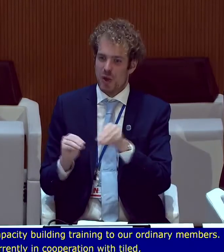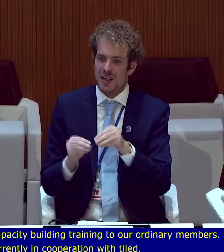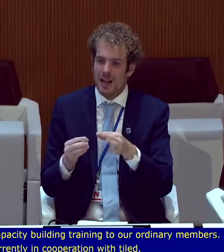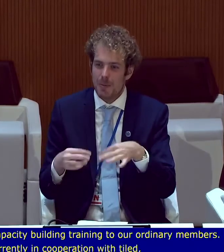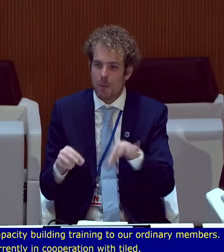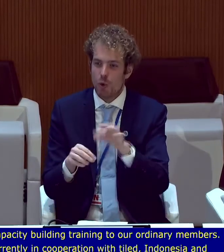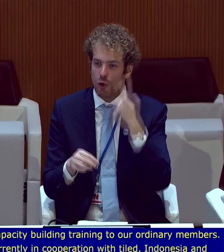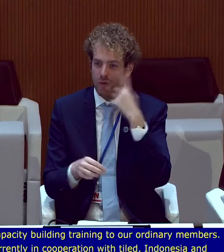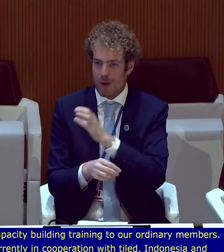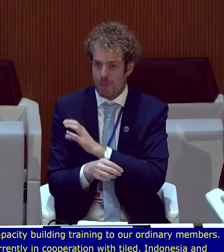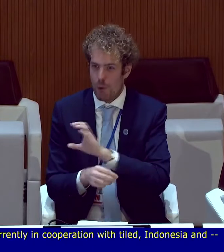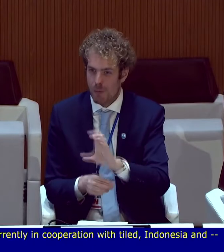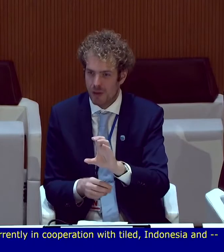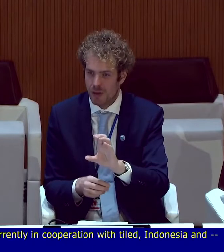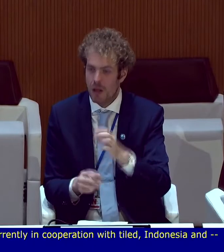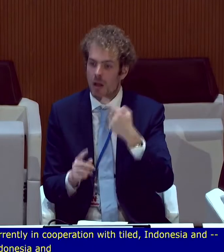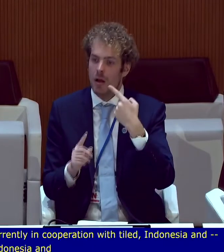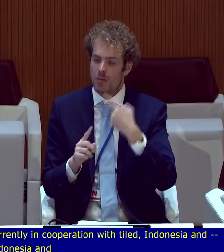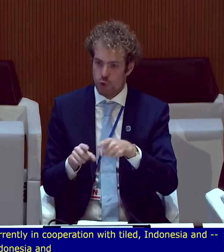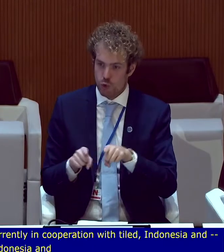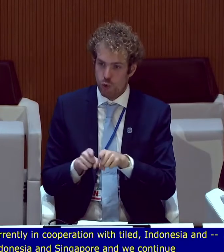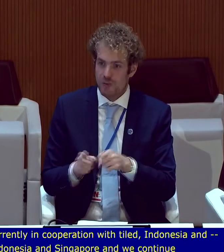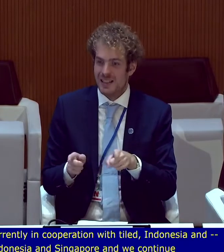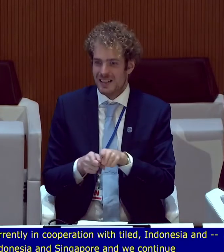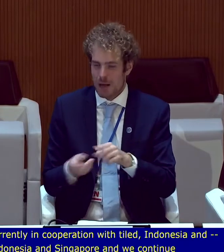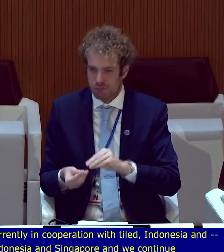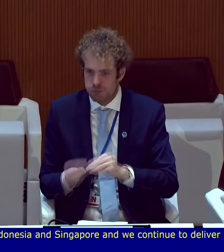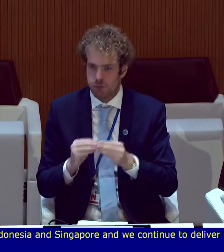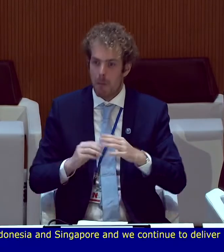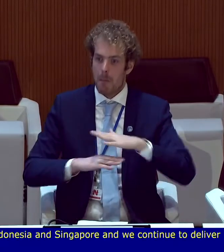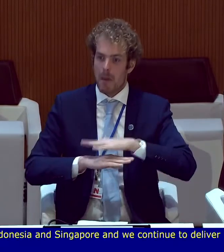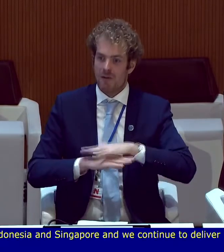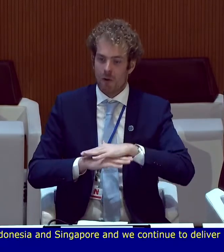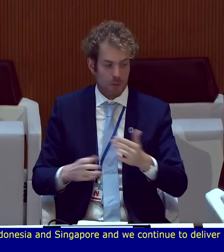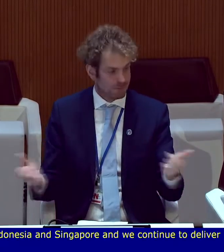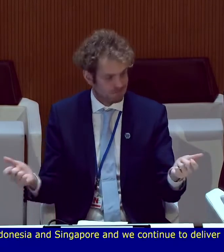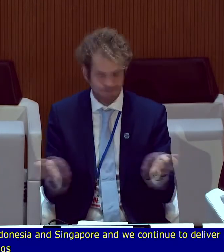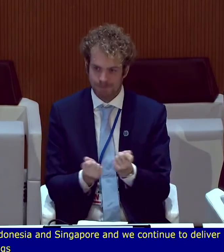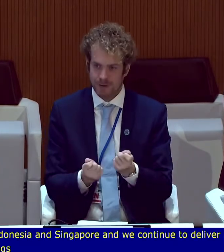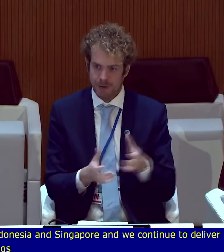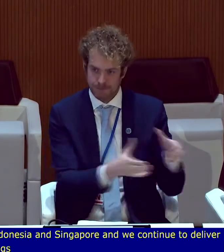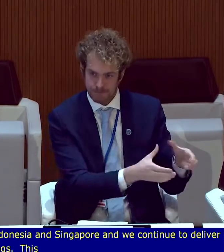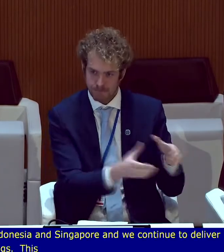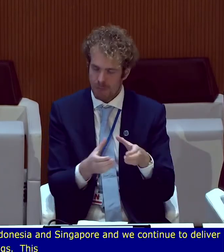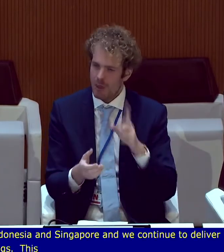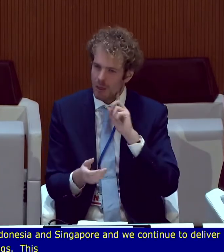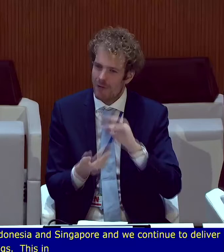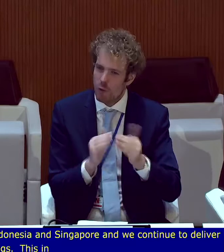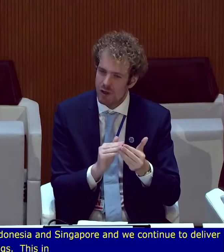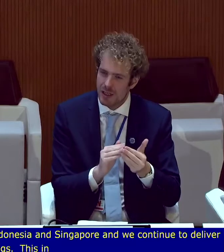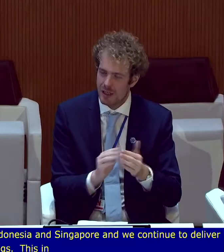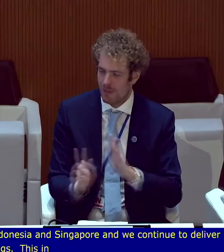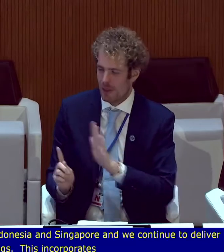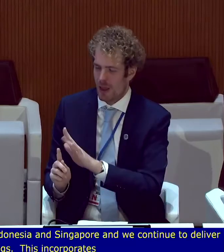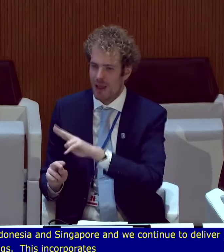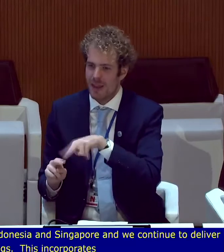continue to deliver these trainings. This incorporates the toolkit on sign language rights. These trainings are perfect momentum